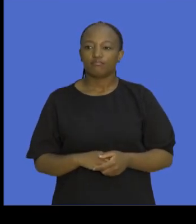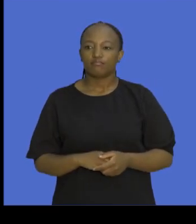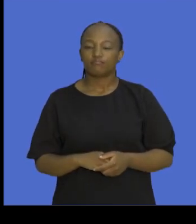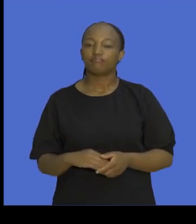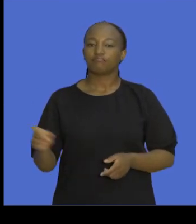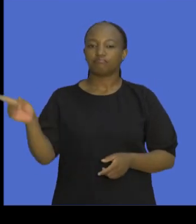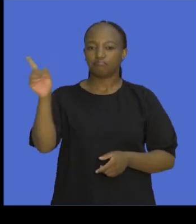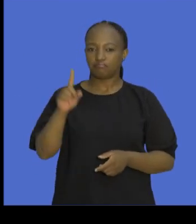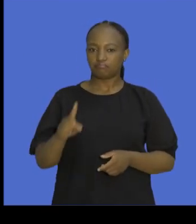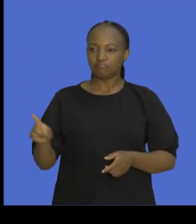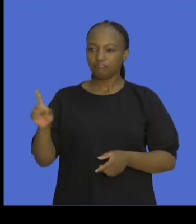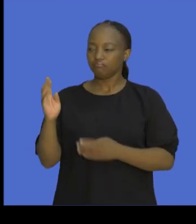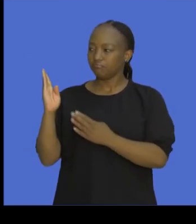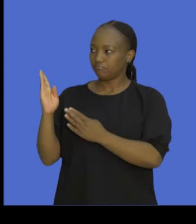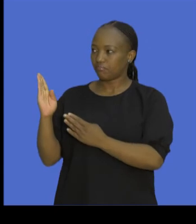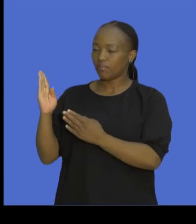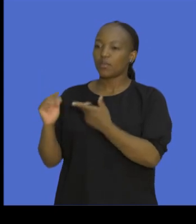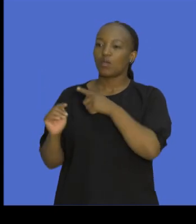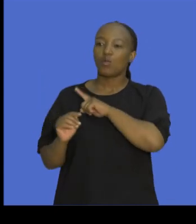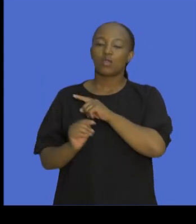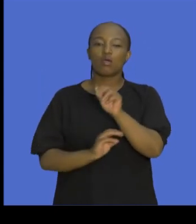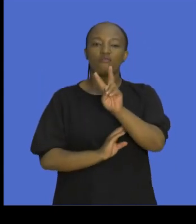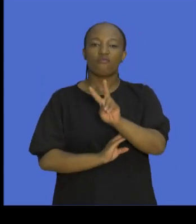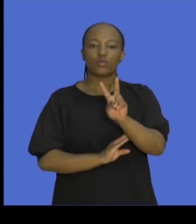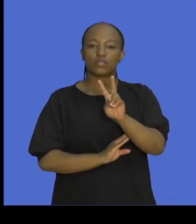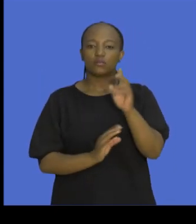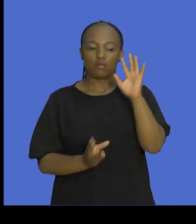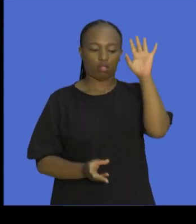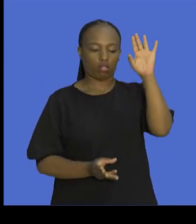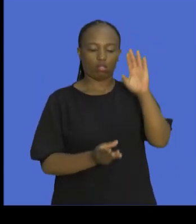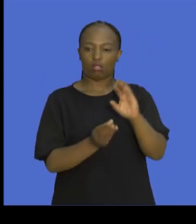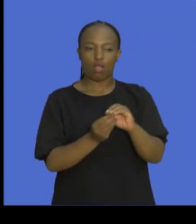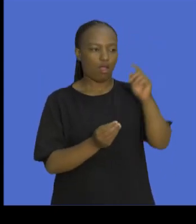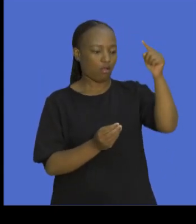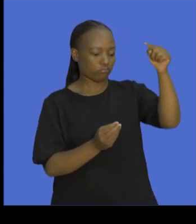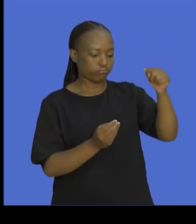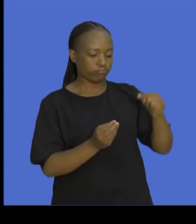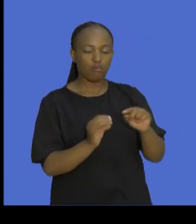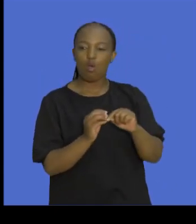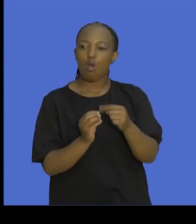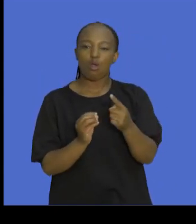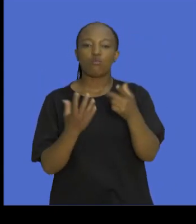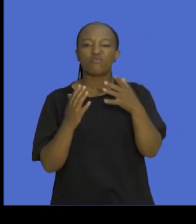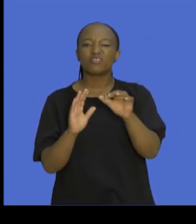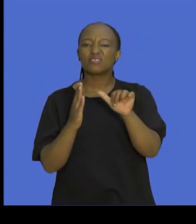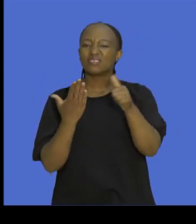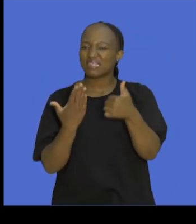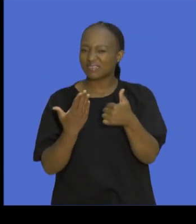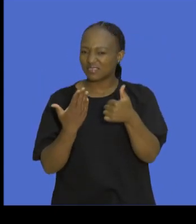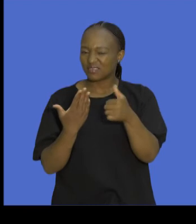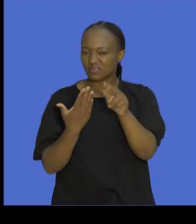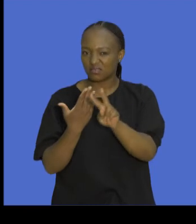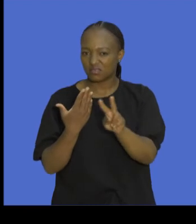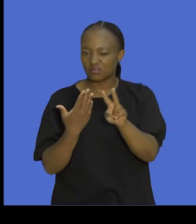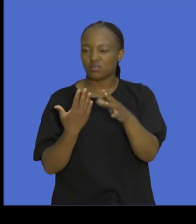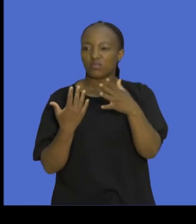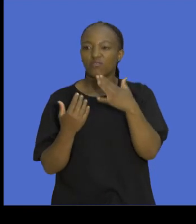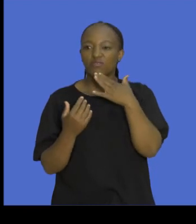this is what it is. The total voltage was 6 volts, okay? And we also saw that the